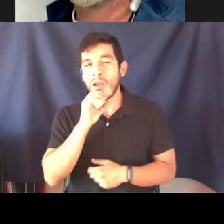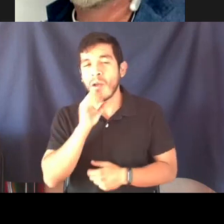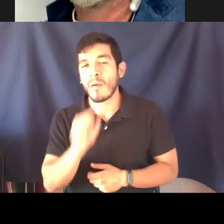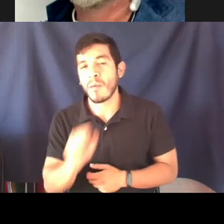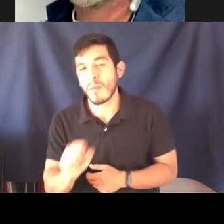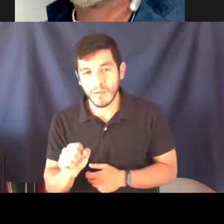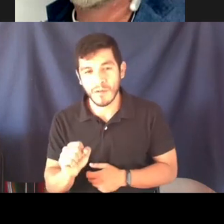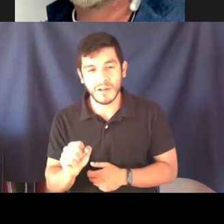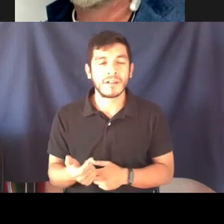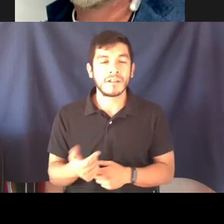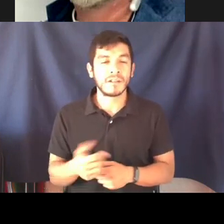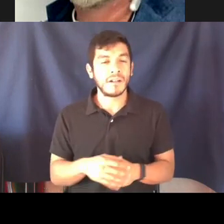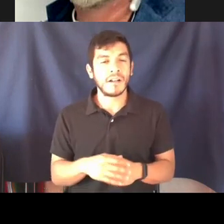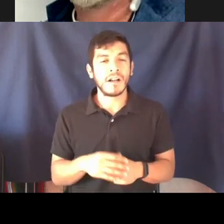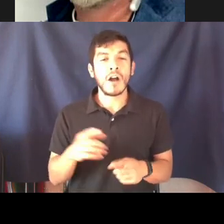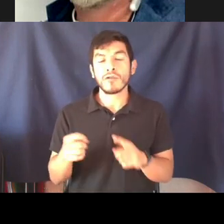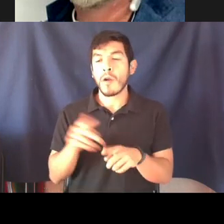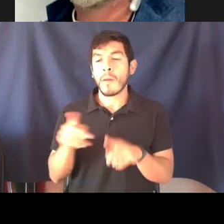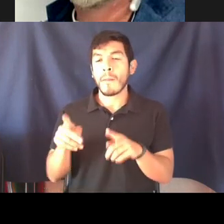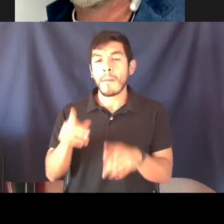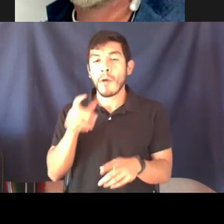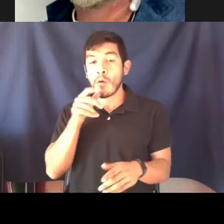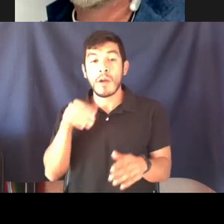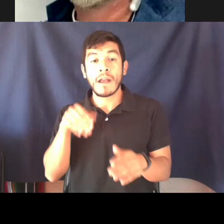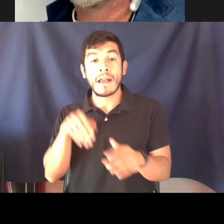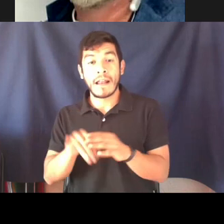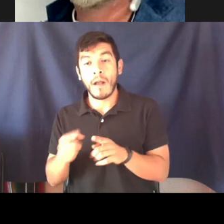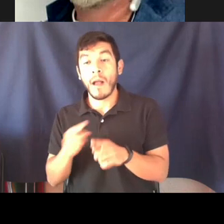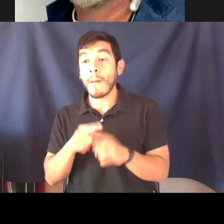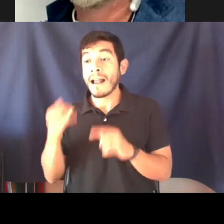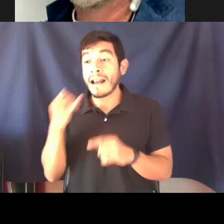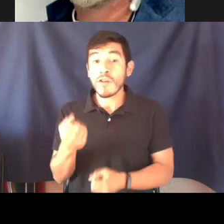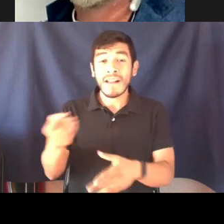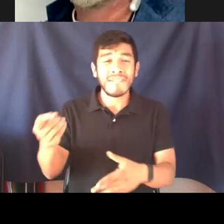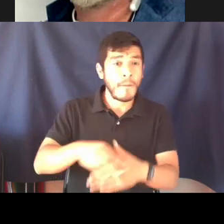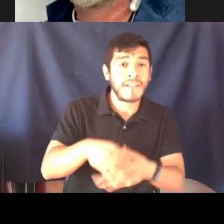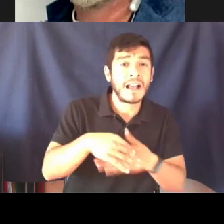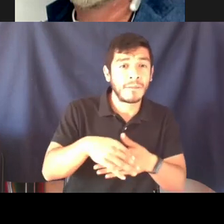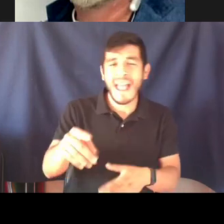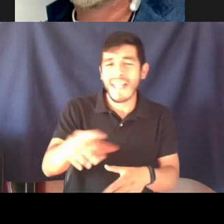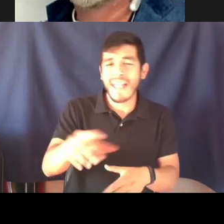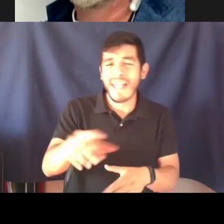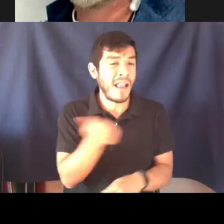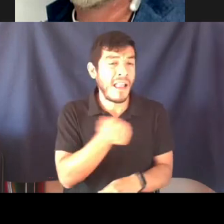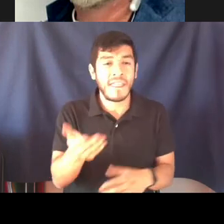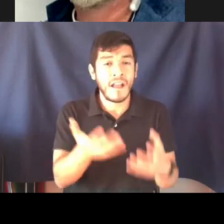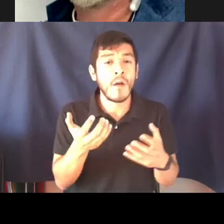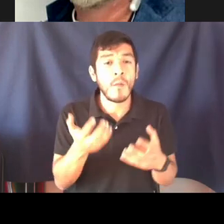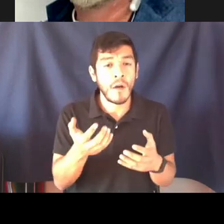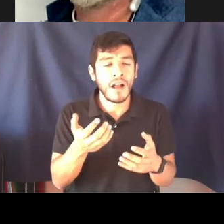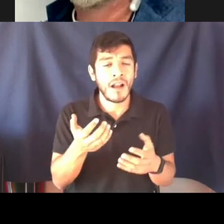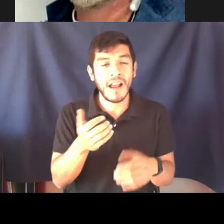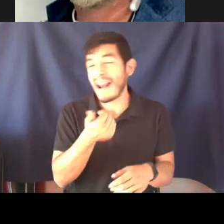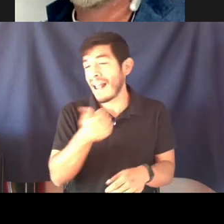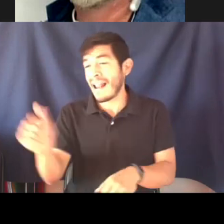participants. On the other hand, if you give them ultimate flexibility and they can kind of do anything they want anytime, you run the risk of them not